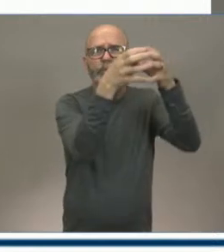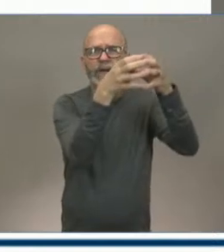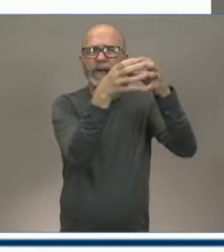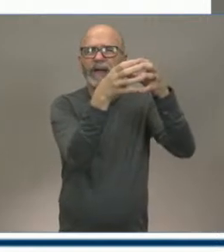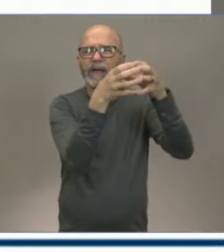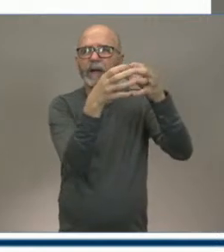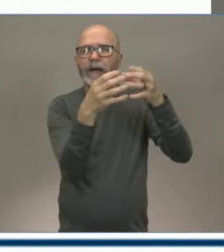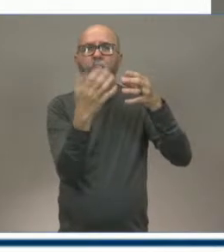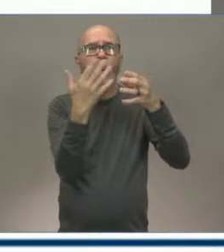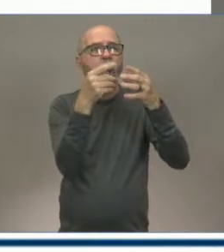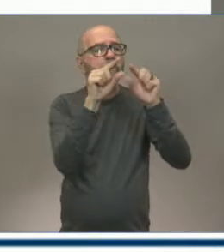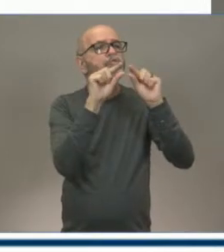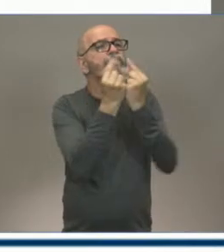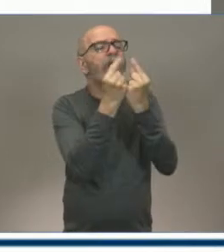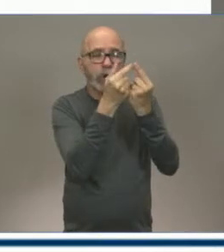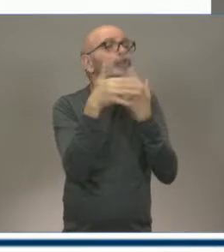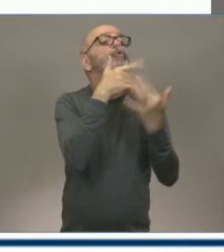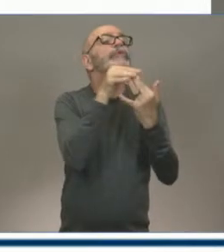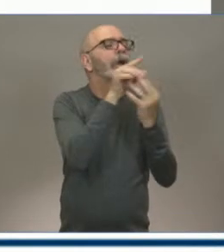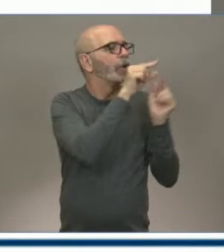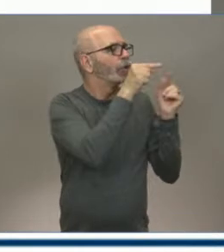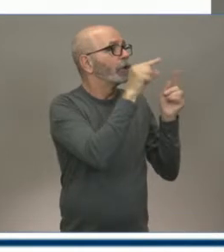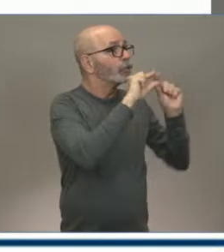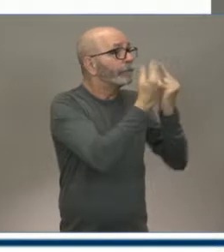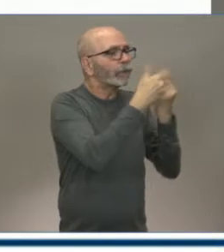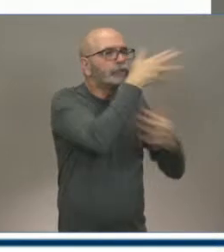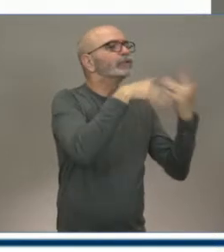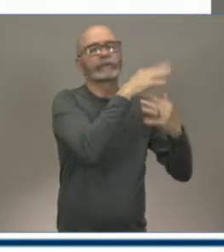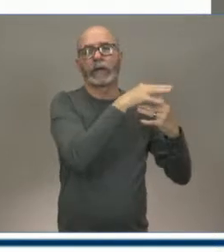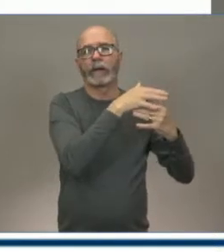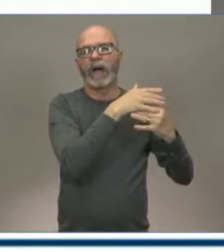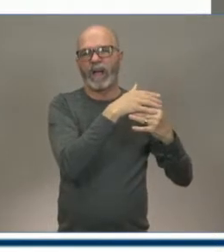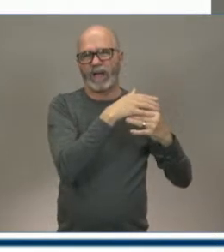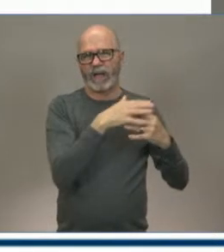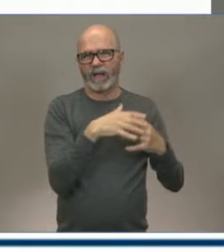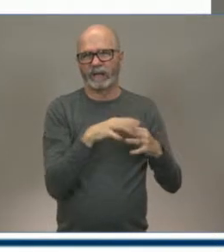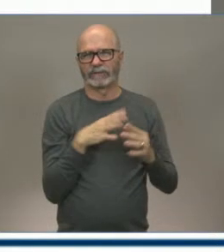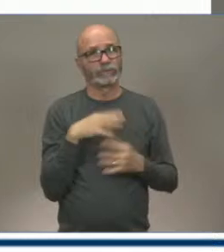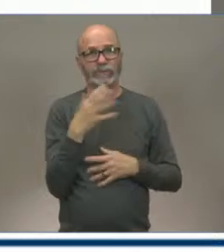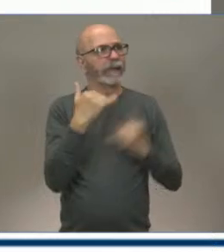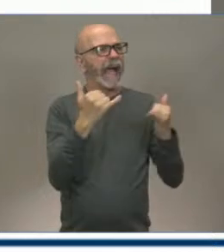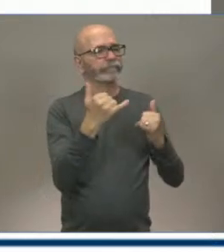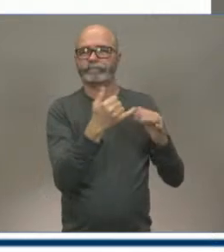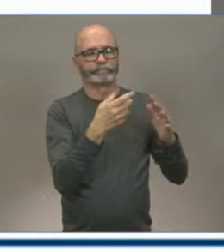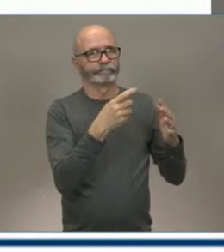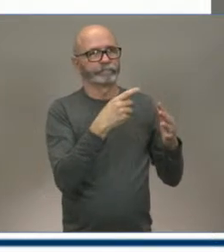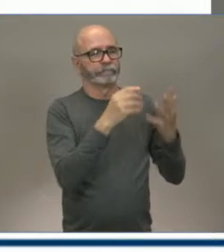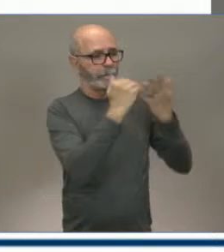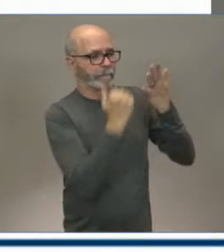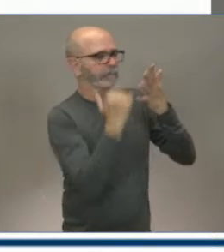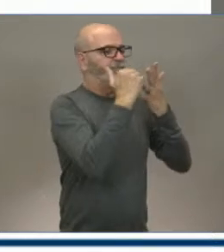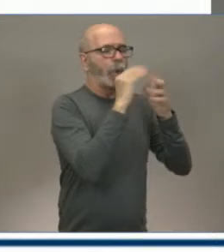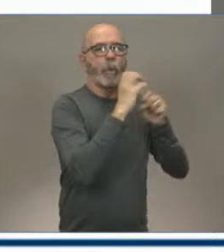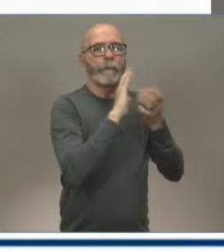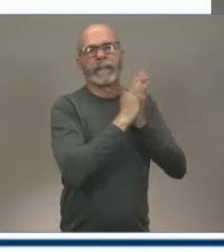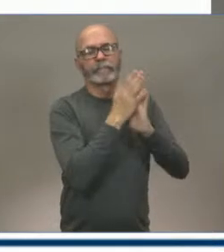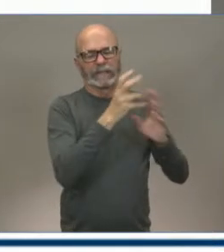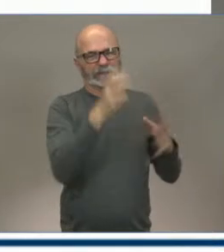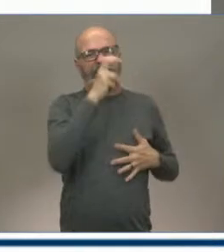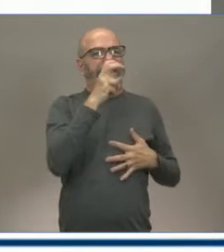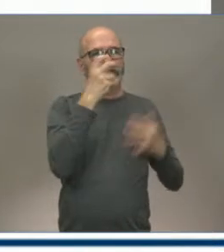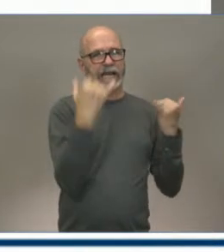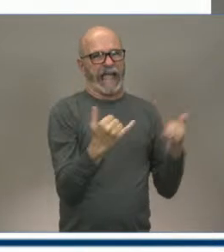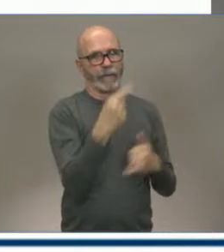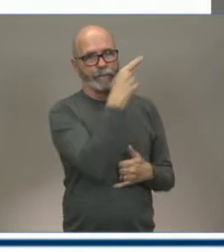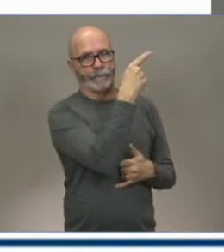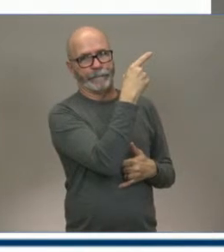holidays, and they're now back to strict public health measures province-wide. And as the Premier said, this is why, effective